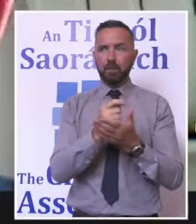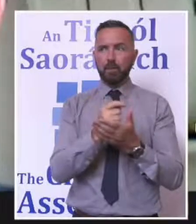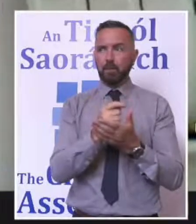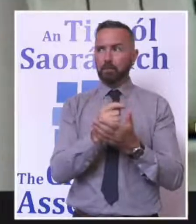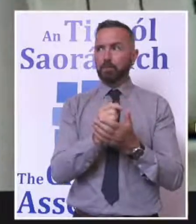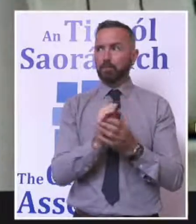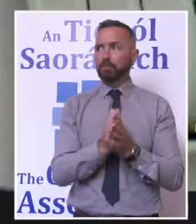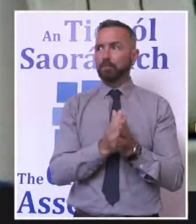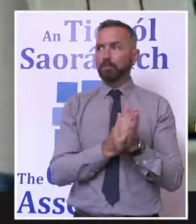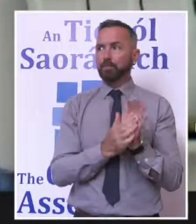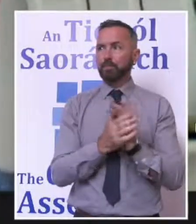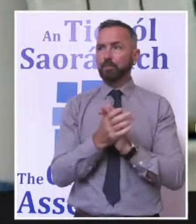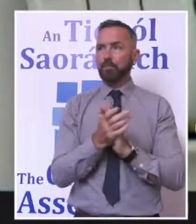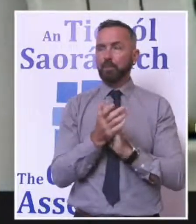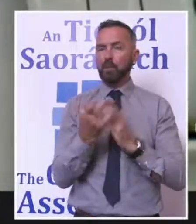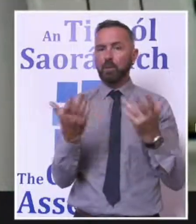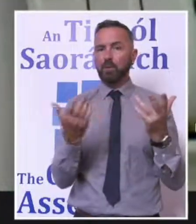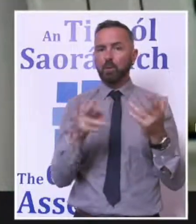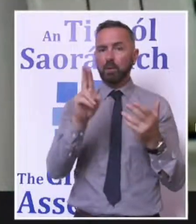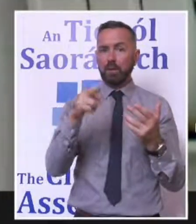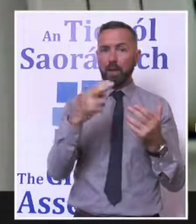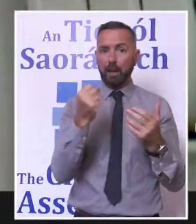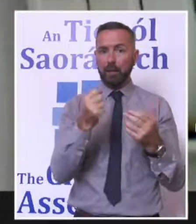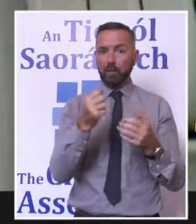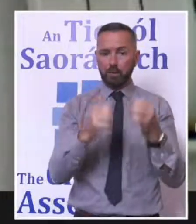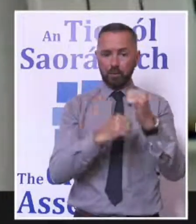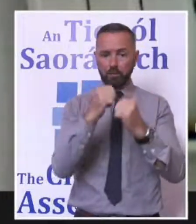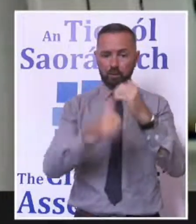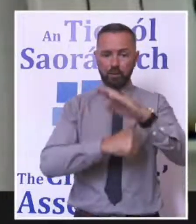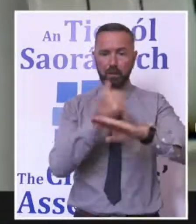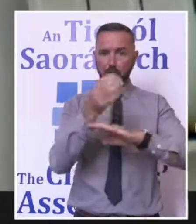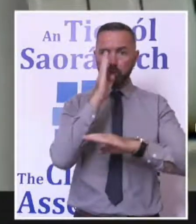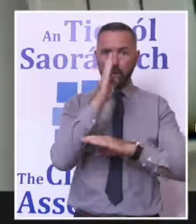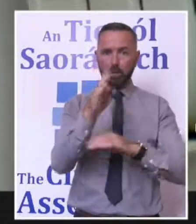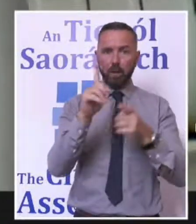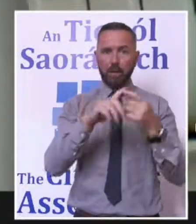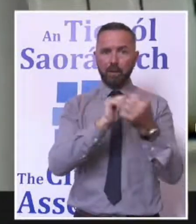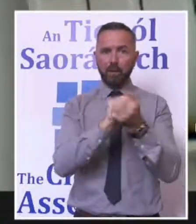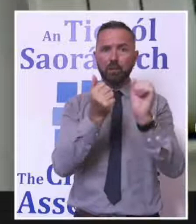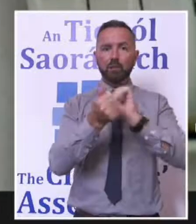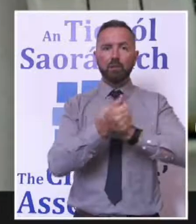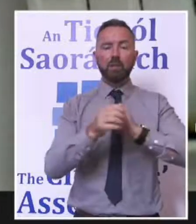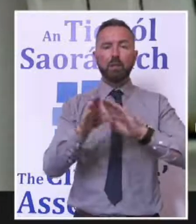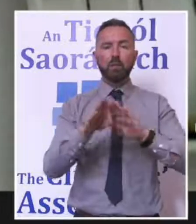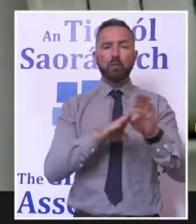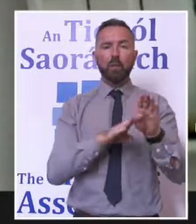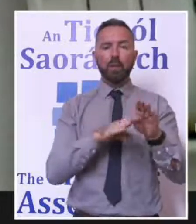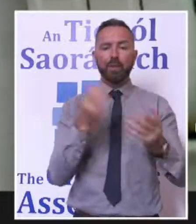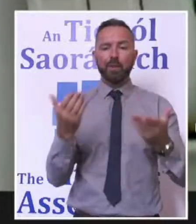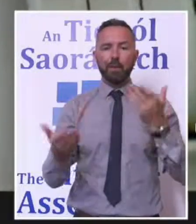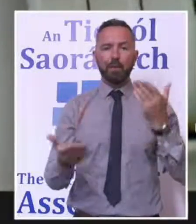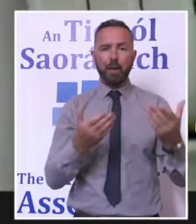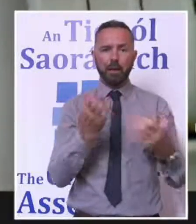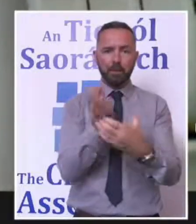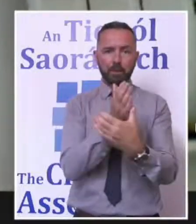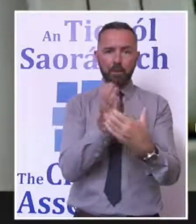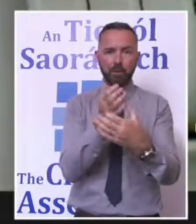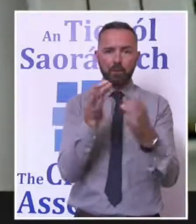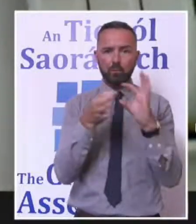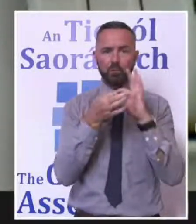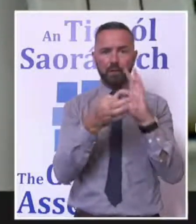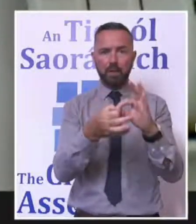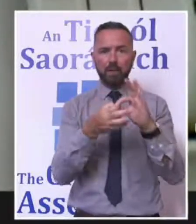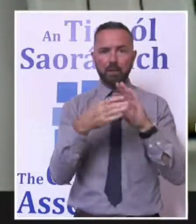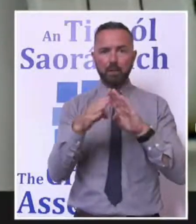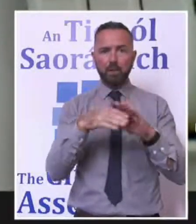in place, getting the immediate structure up and running, getting the shift in the balance between the relationship of the